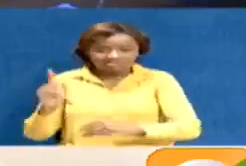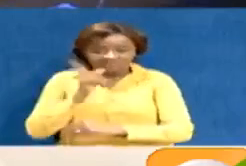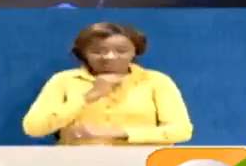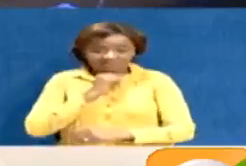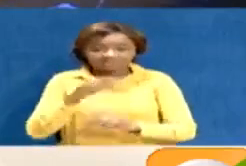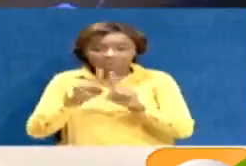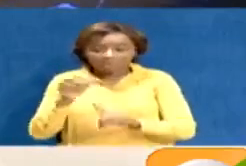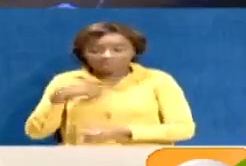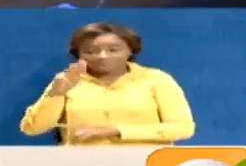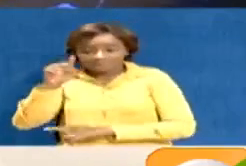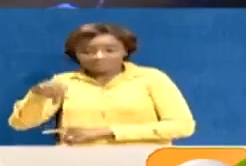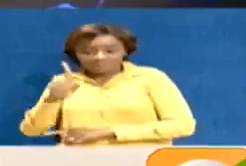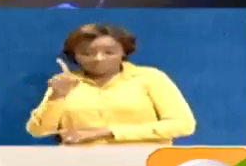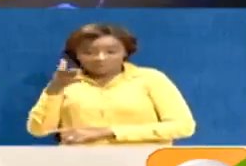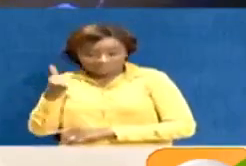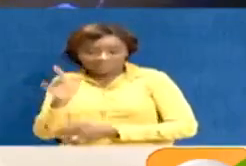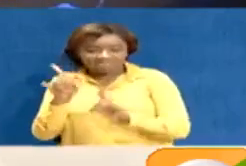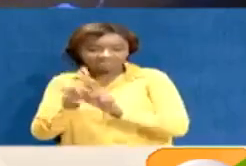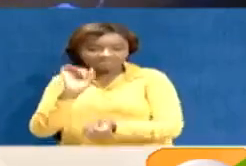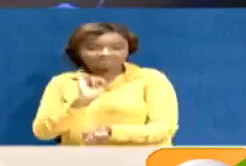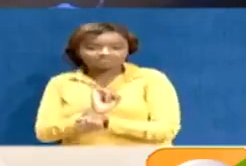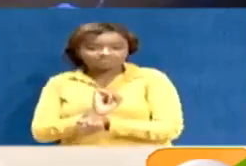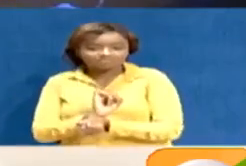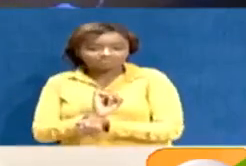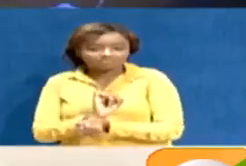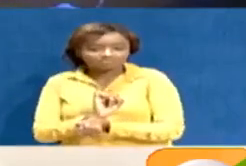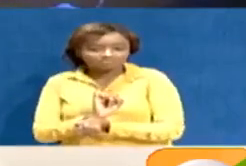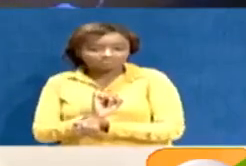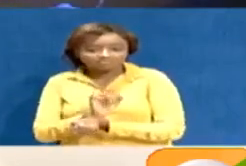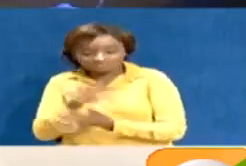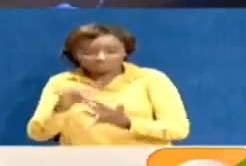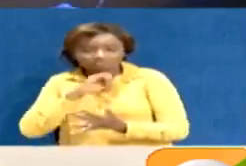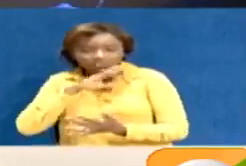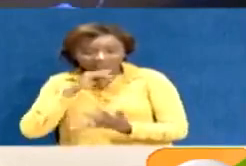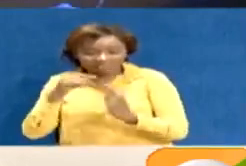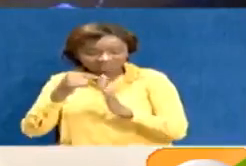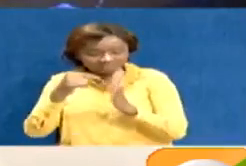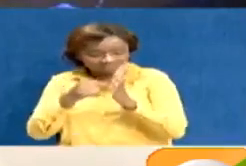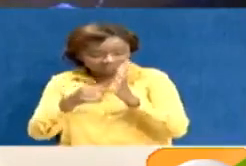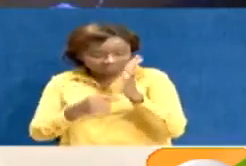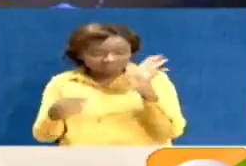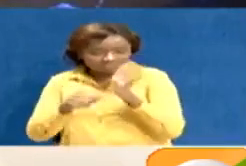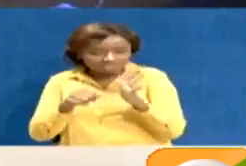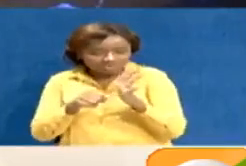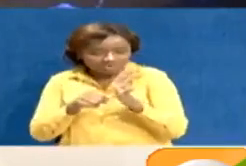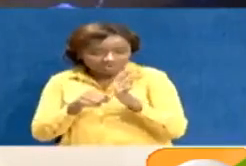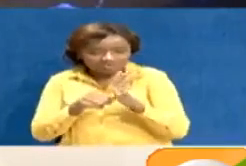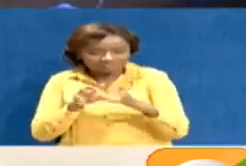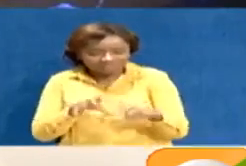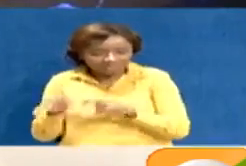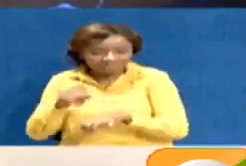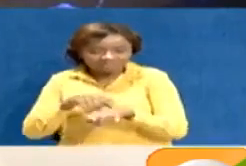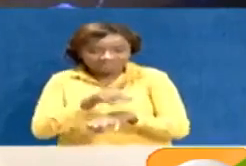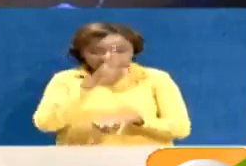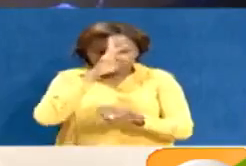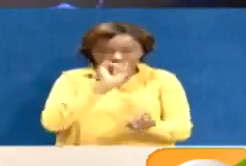alongside Mbere South Member of Parliament, Geoffrey Kingangi, have lamented their ordeal at the hands of police after